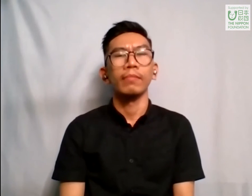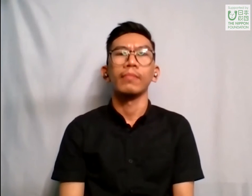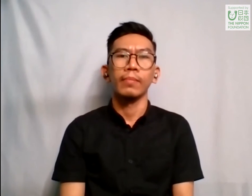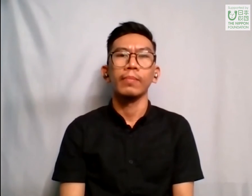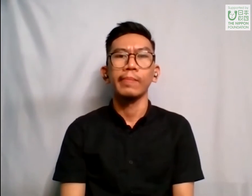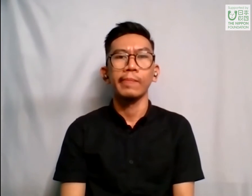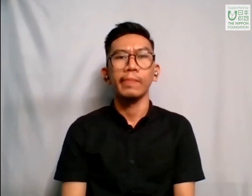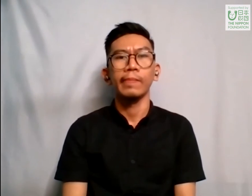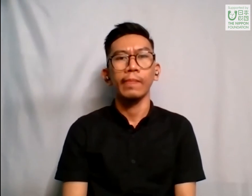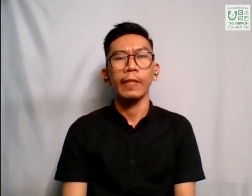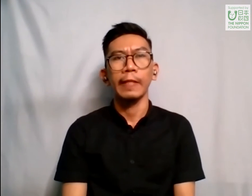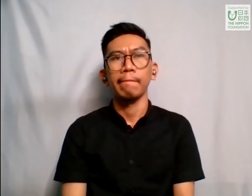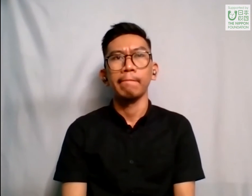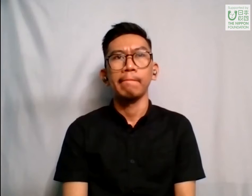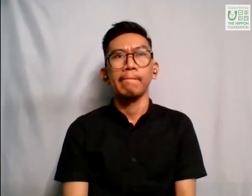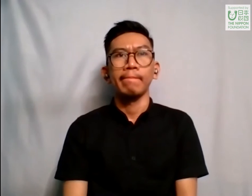Okay.